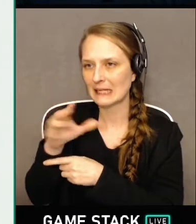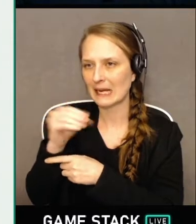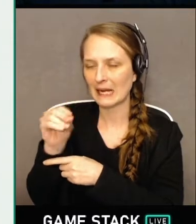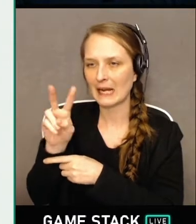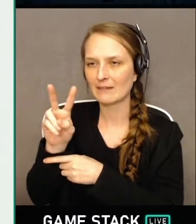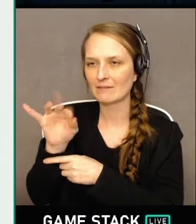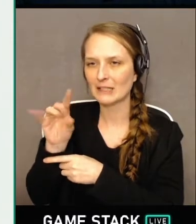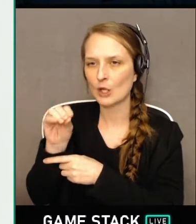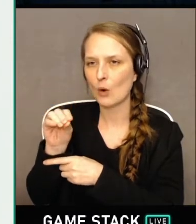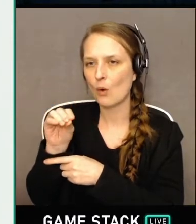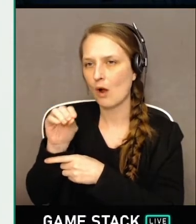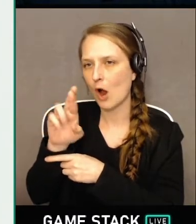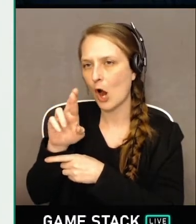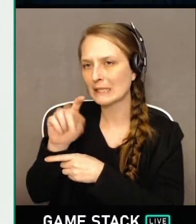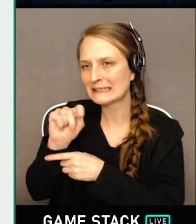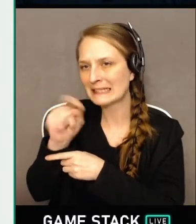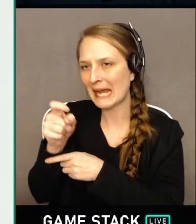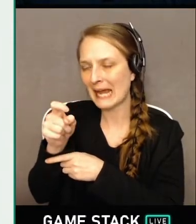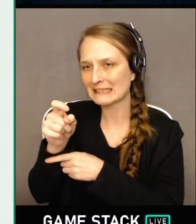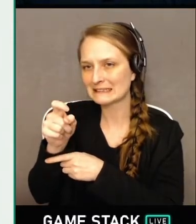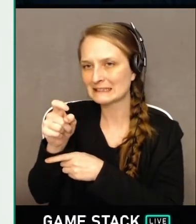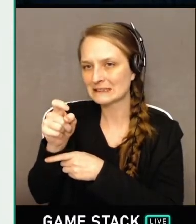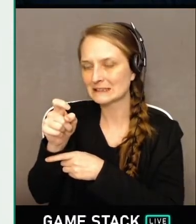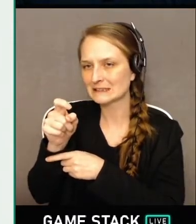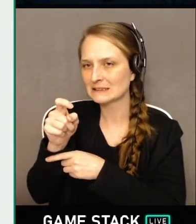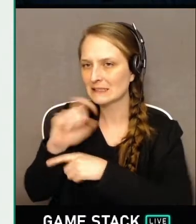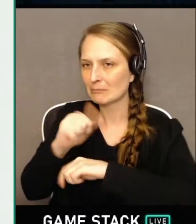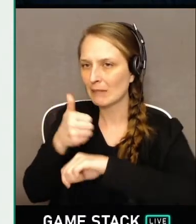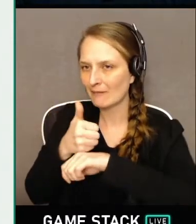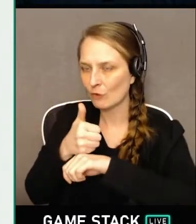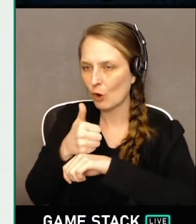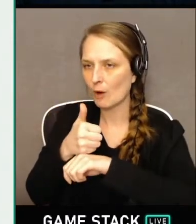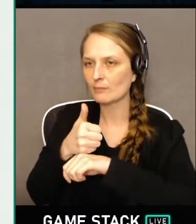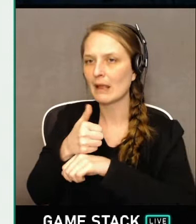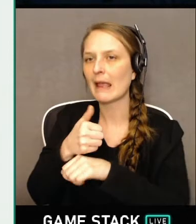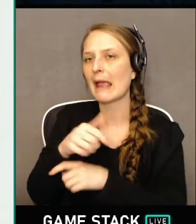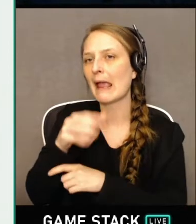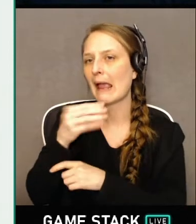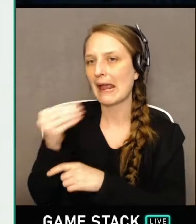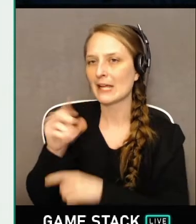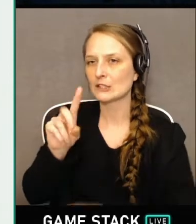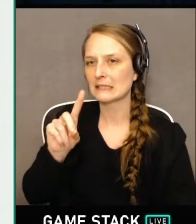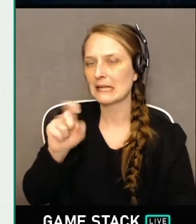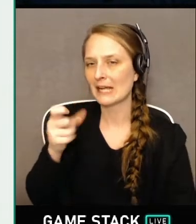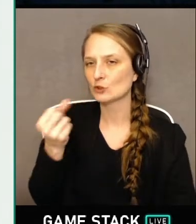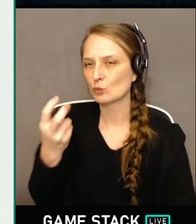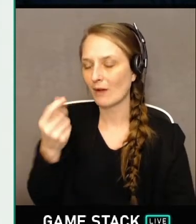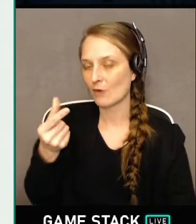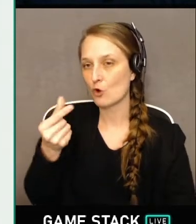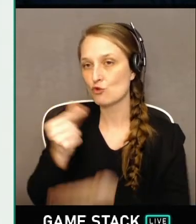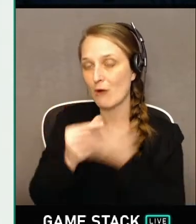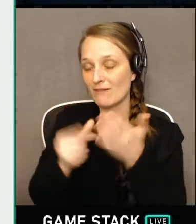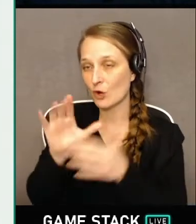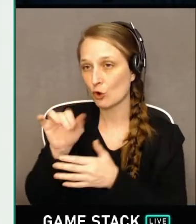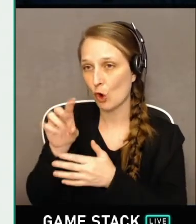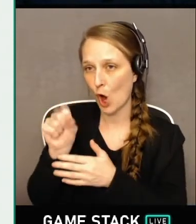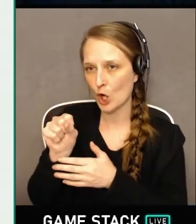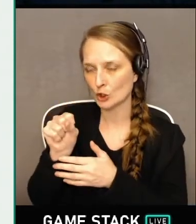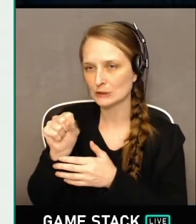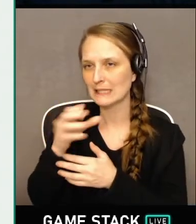platform. Other hardware partners also released DX12 Ultimate branded graphics cards and preview gaming systems.